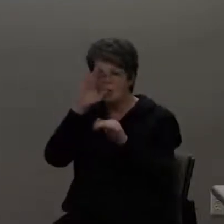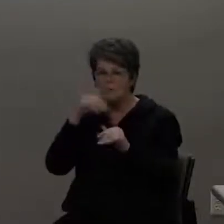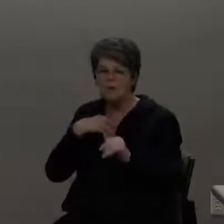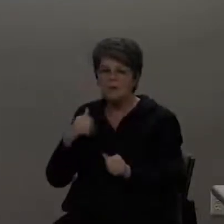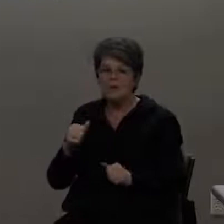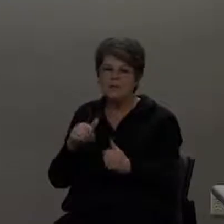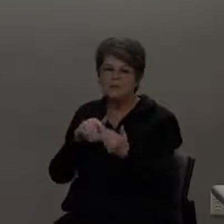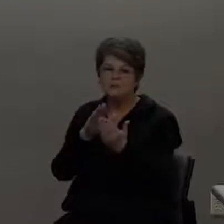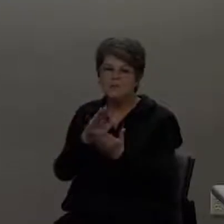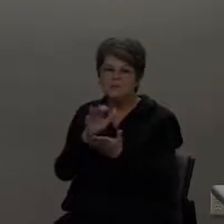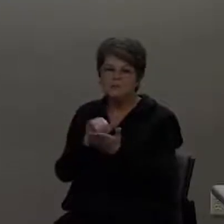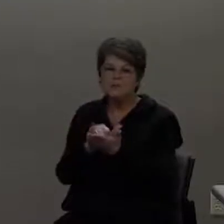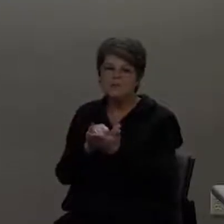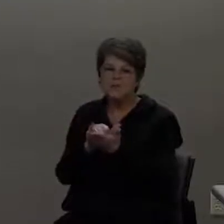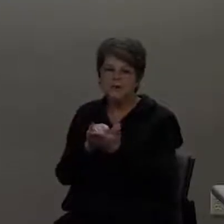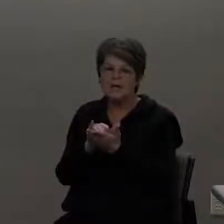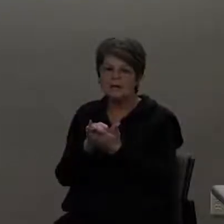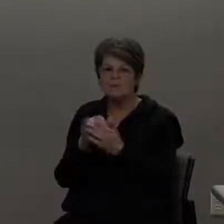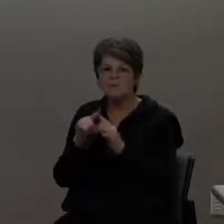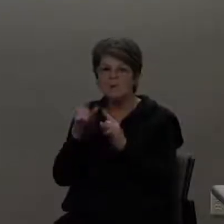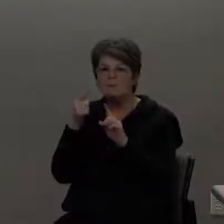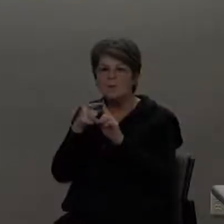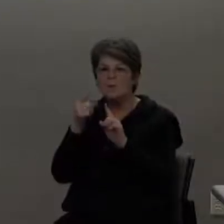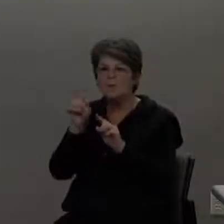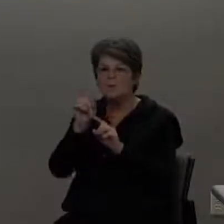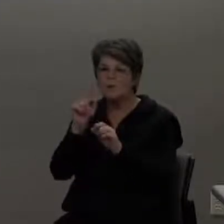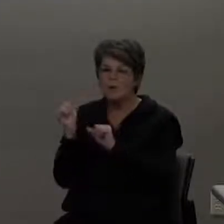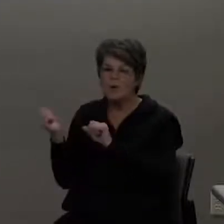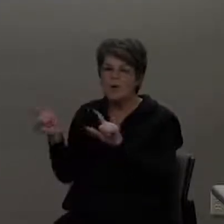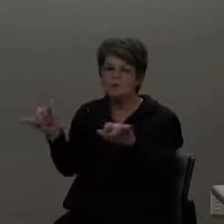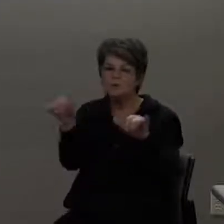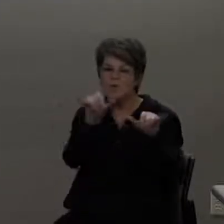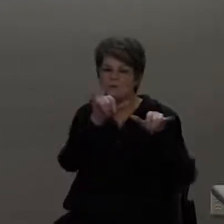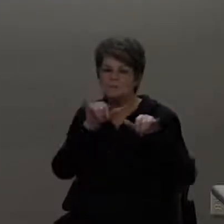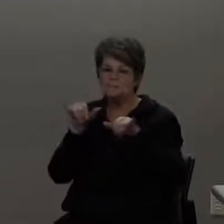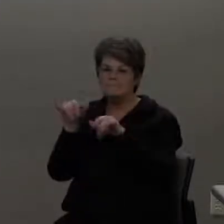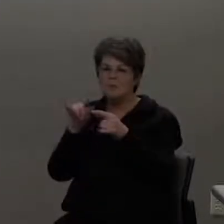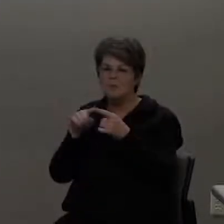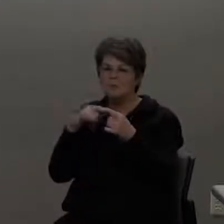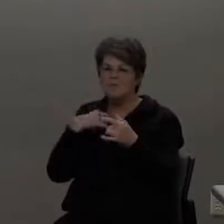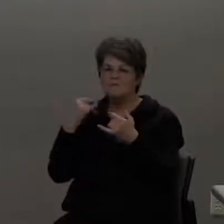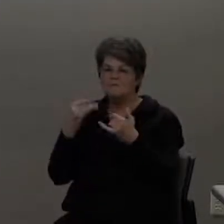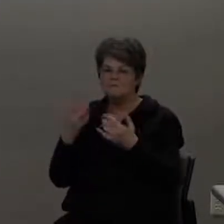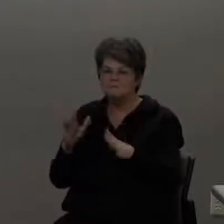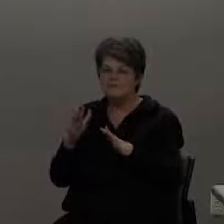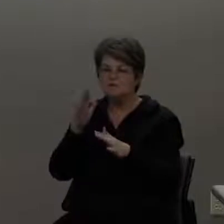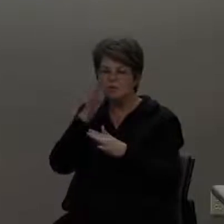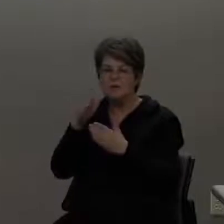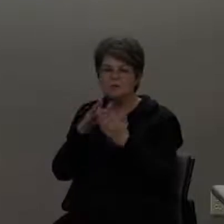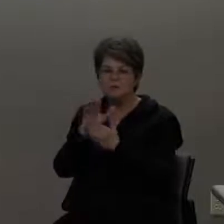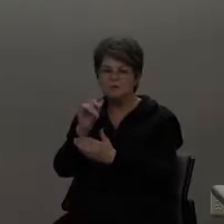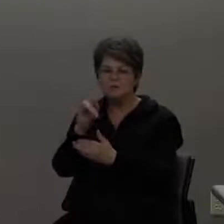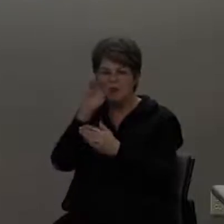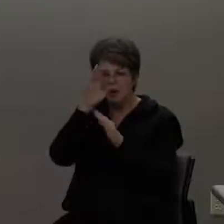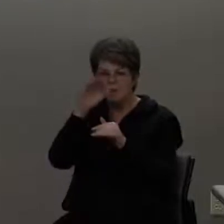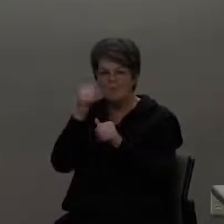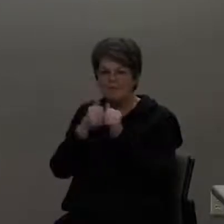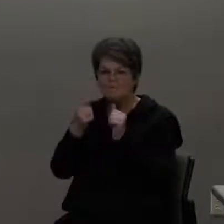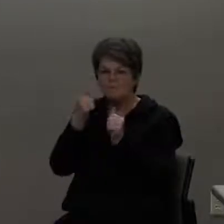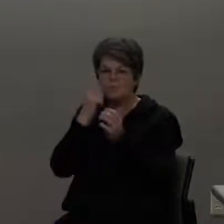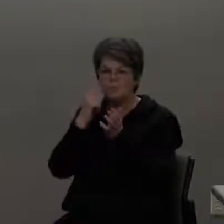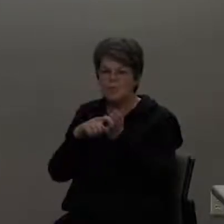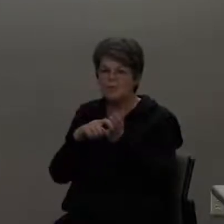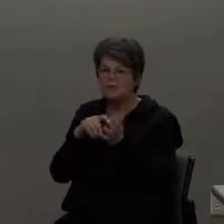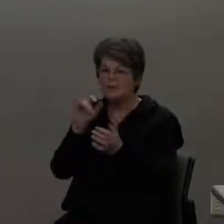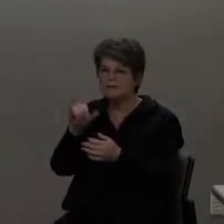that to a point where everybody's on the same page when we finish. We will address it. I just hope everybody recognizes it.